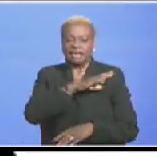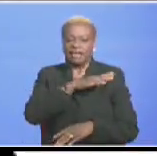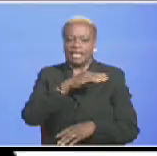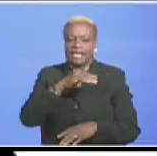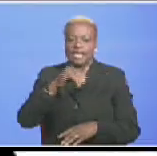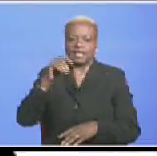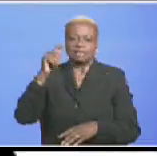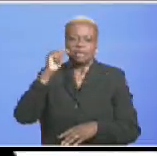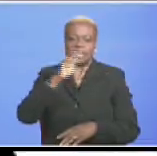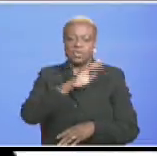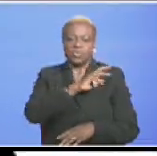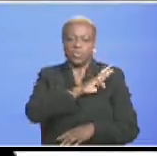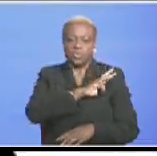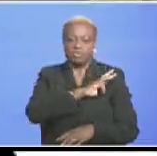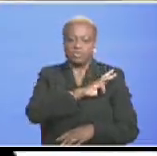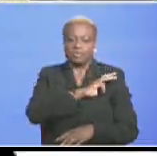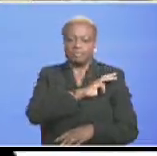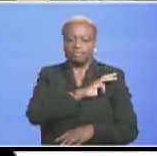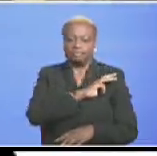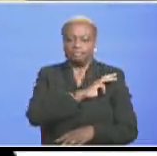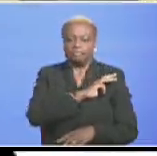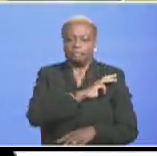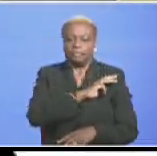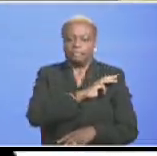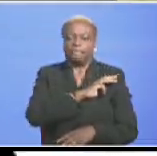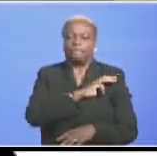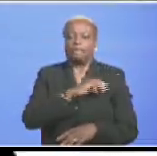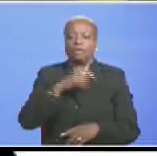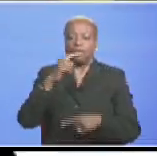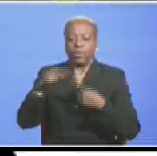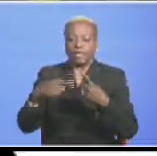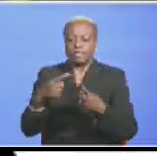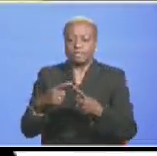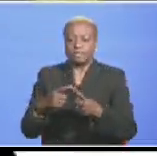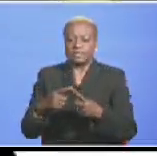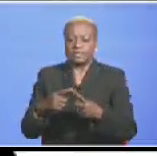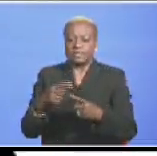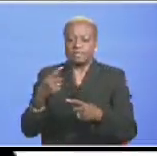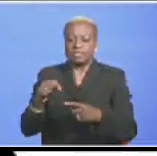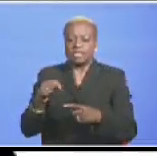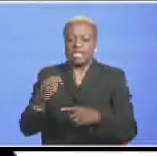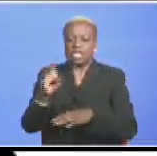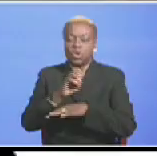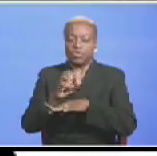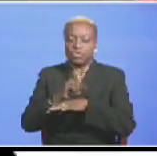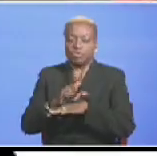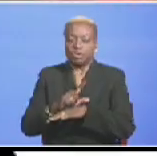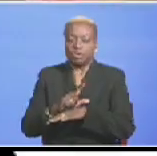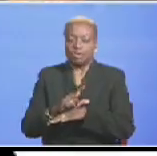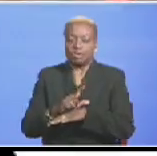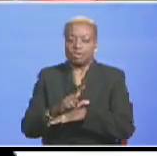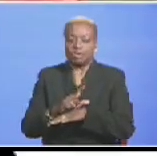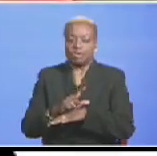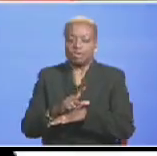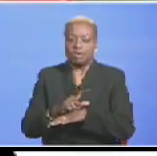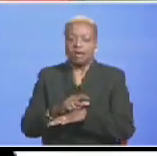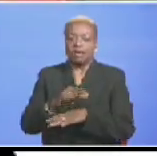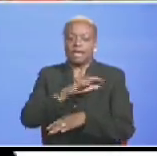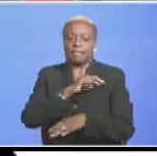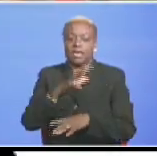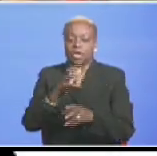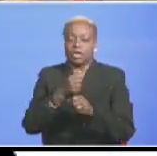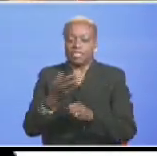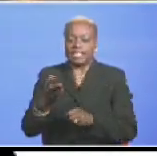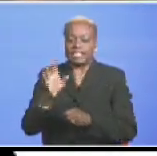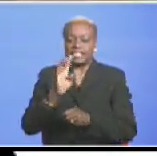husband Michael, won a visit to the island as the trio conducted a scheduled tour of the Eleuther Island. The athletes got in around 7 in